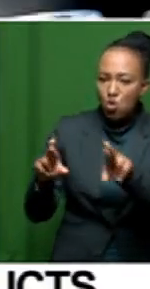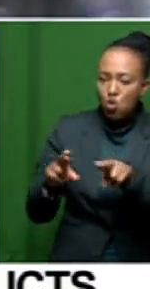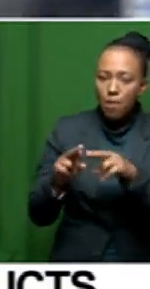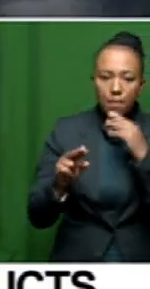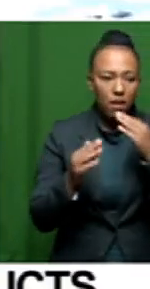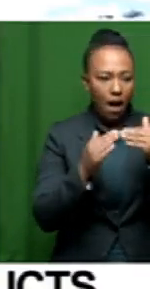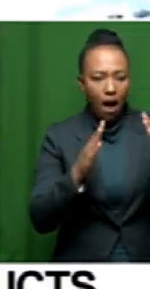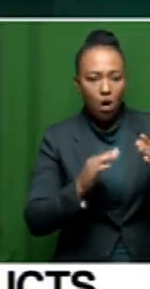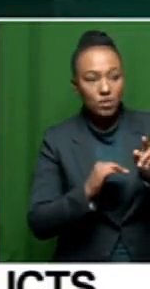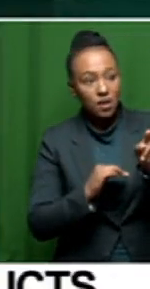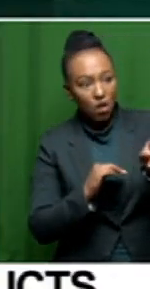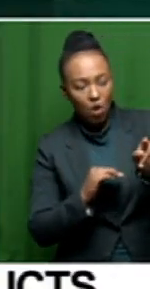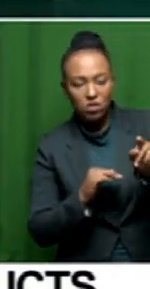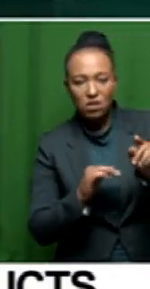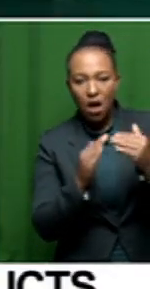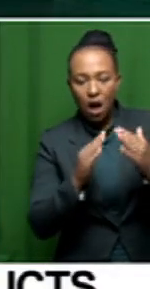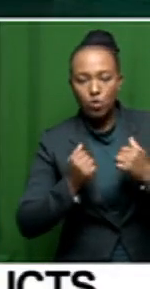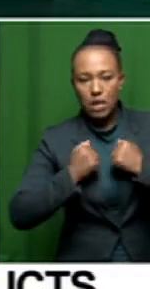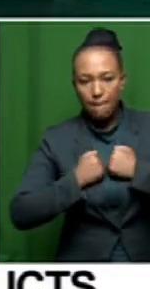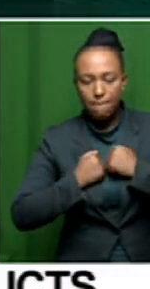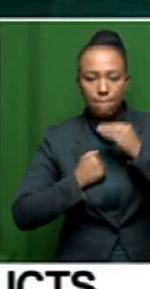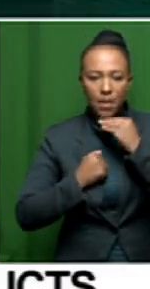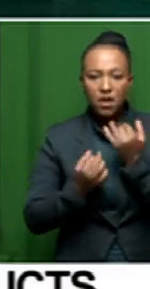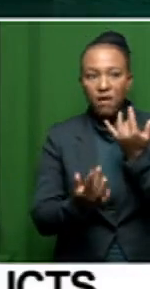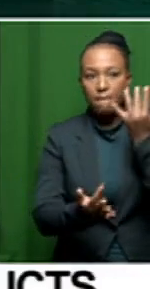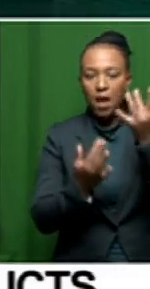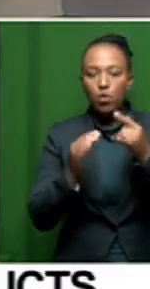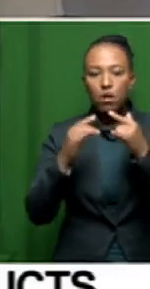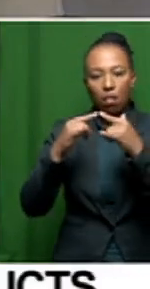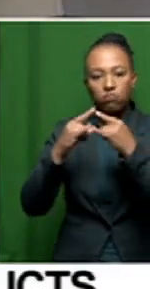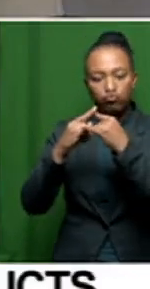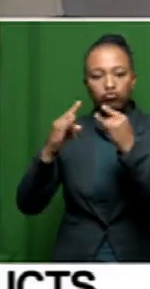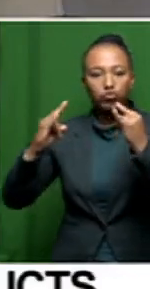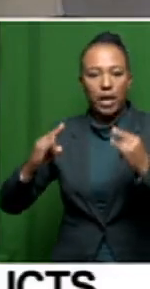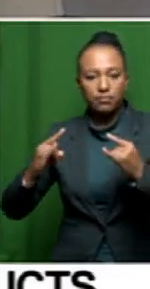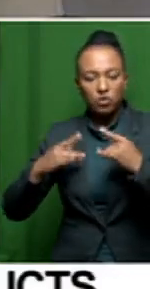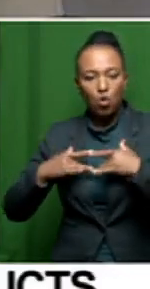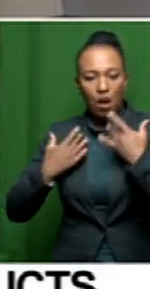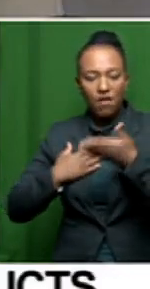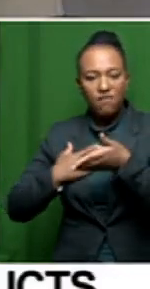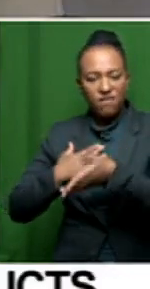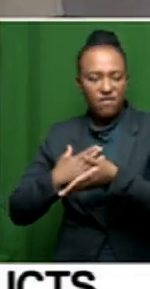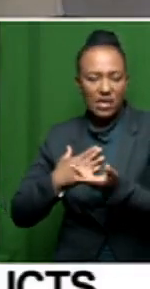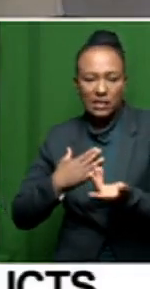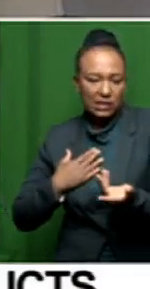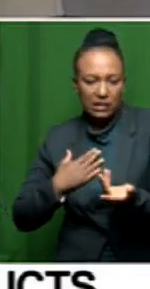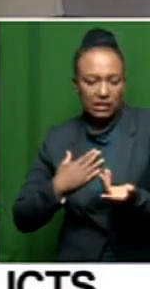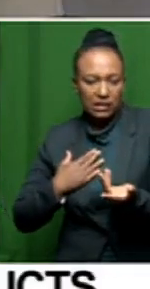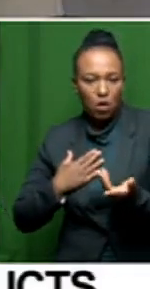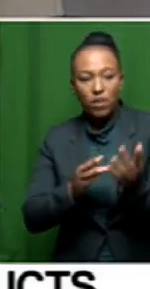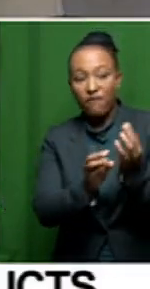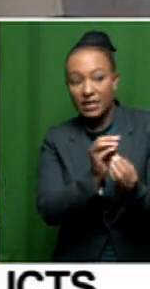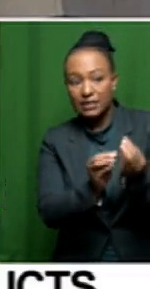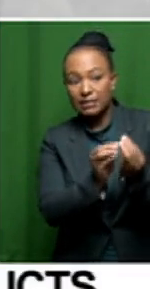your house and my house. When it is banned, we can put even a tent and stay in the tent. Meanwhile, they